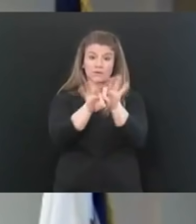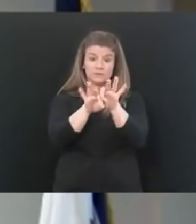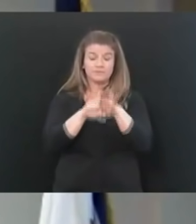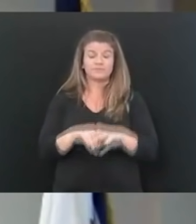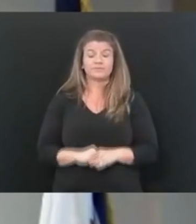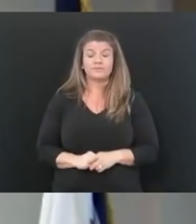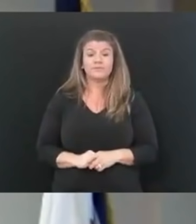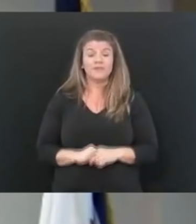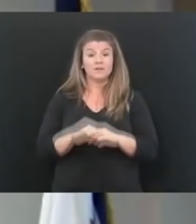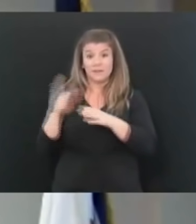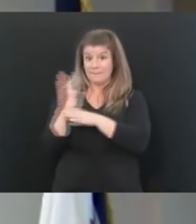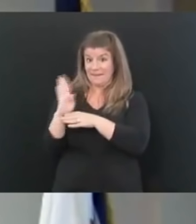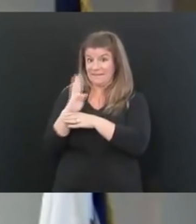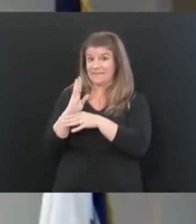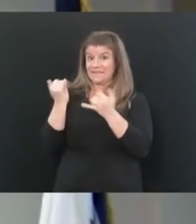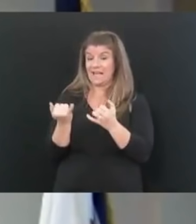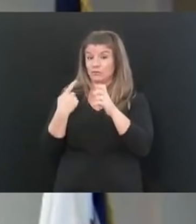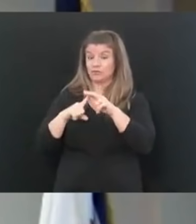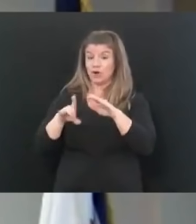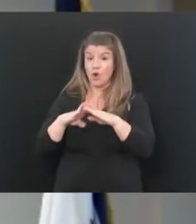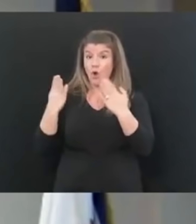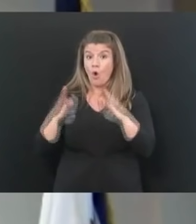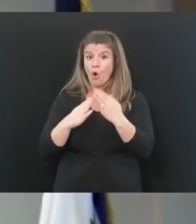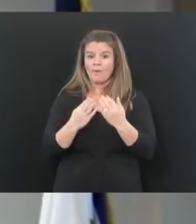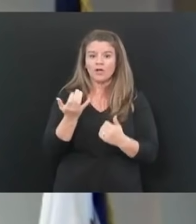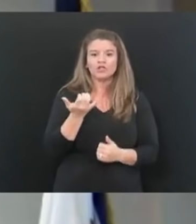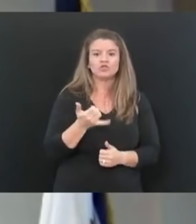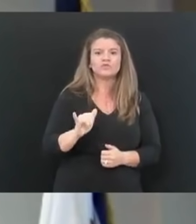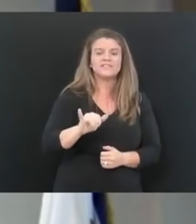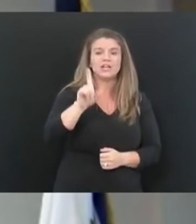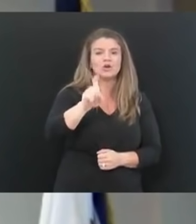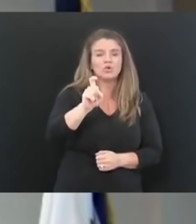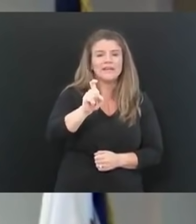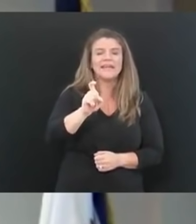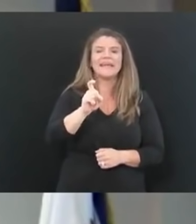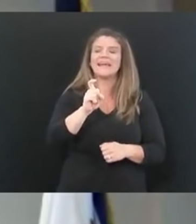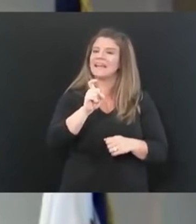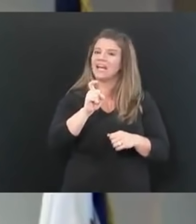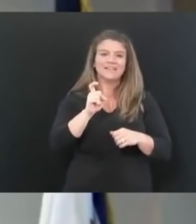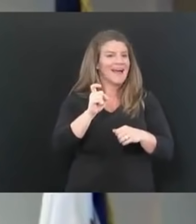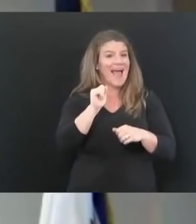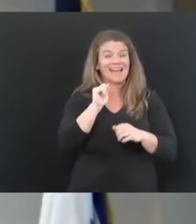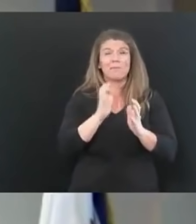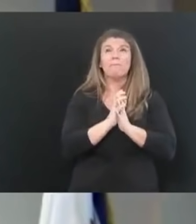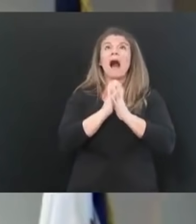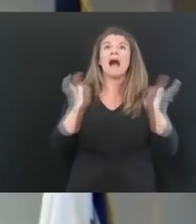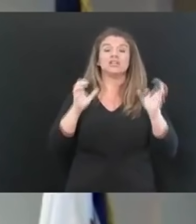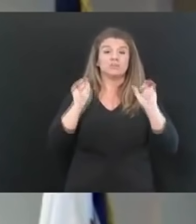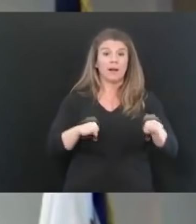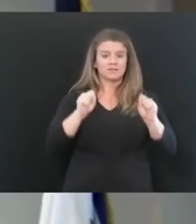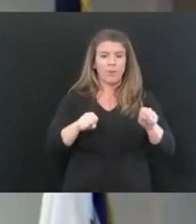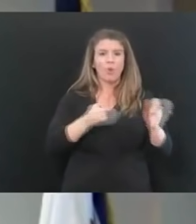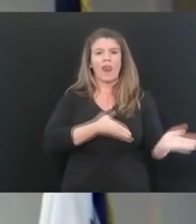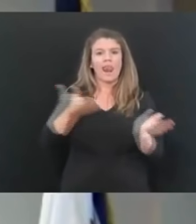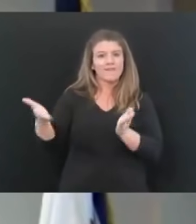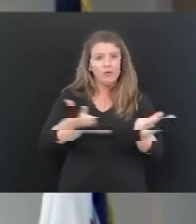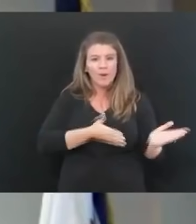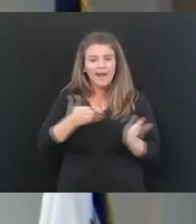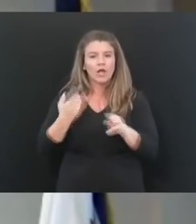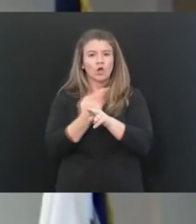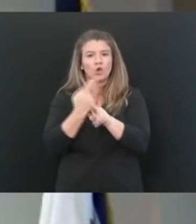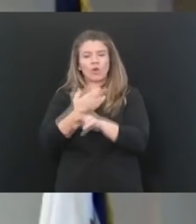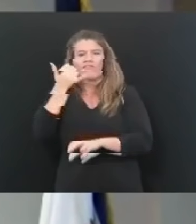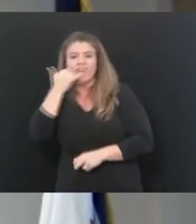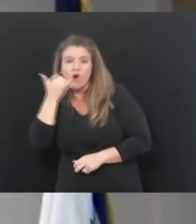coming back online, they should still maximize use of telework and delivery services, use physical